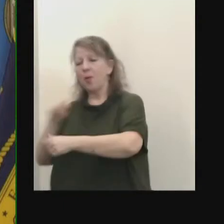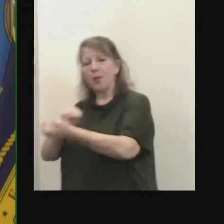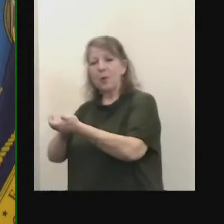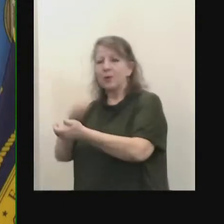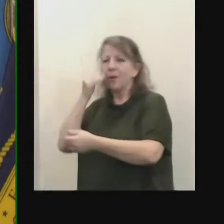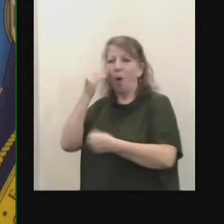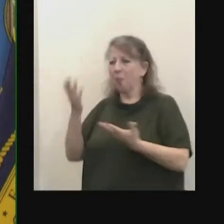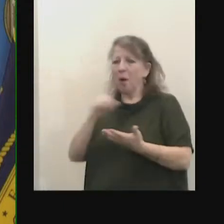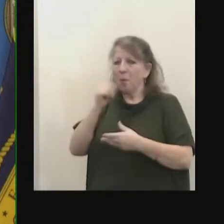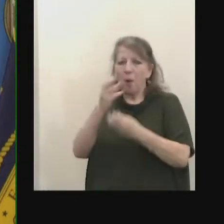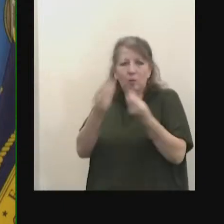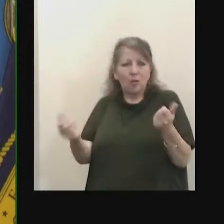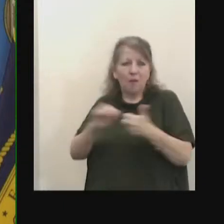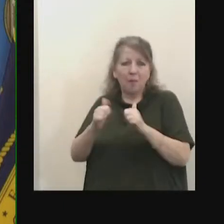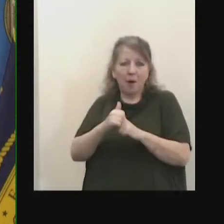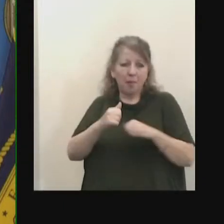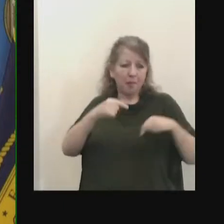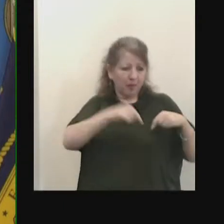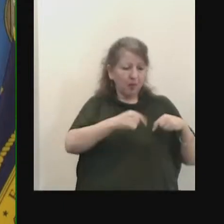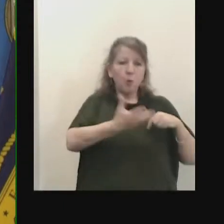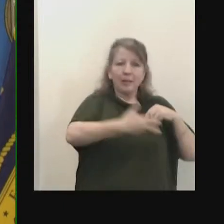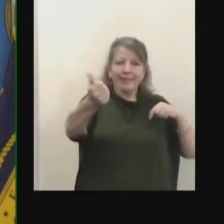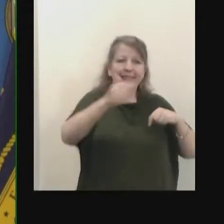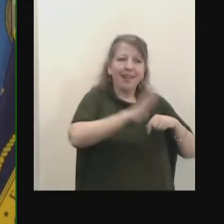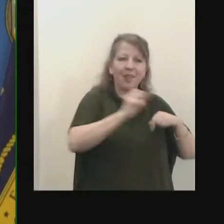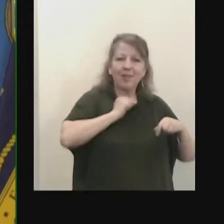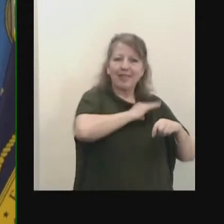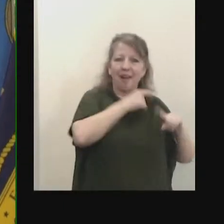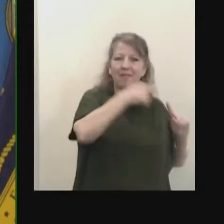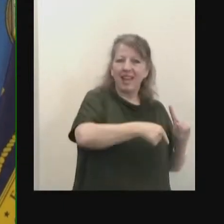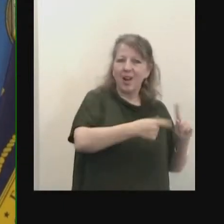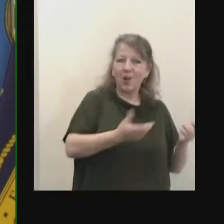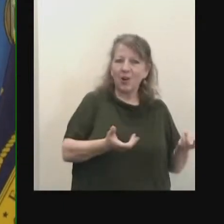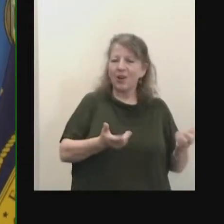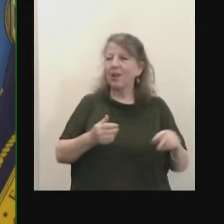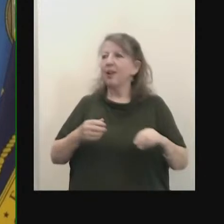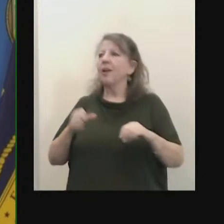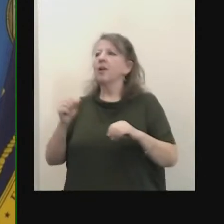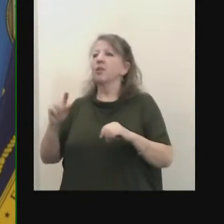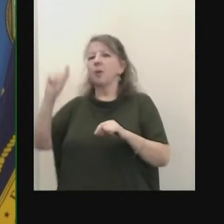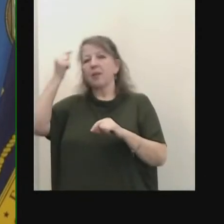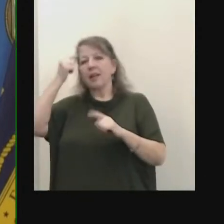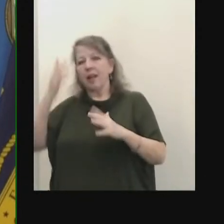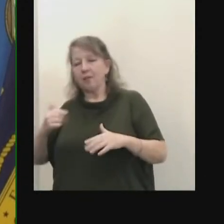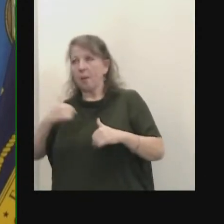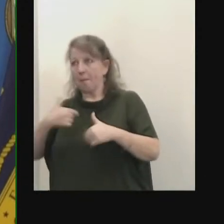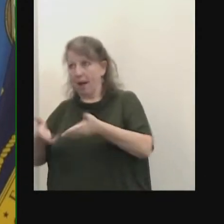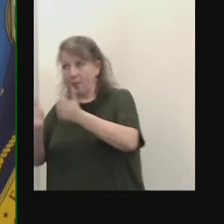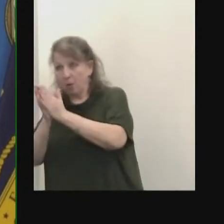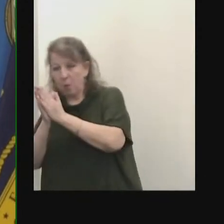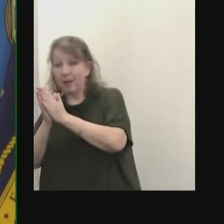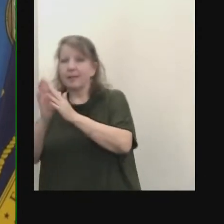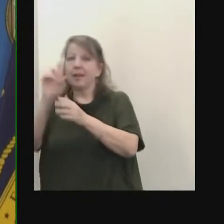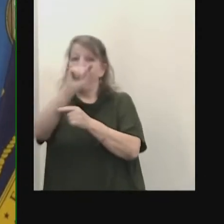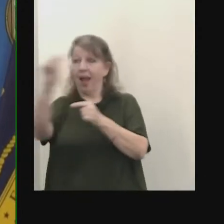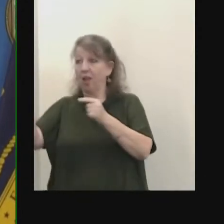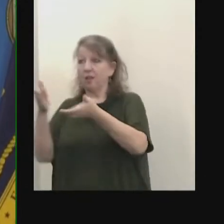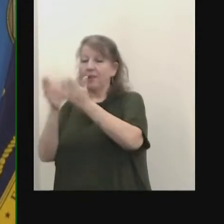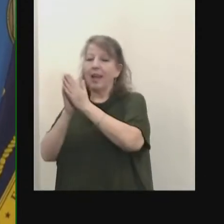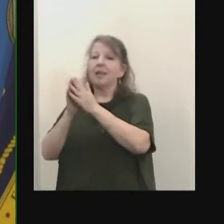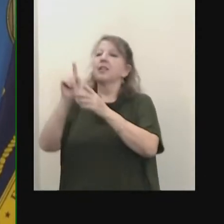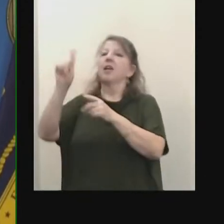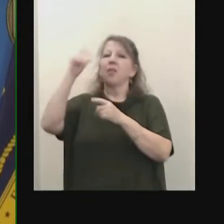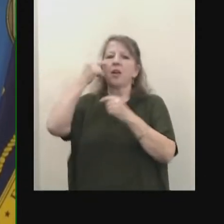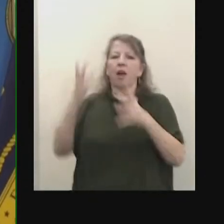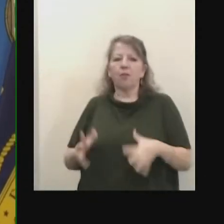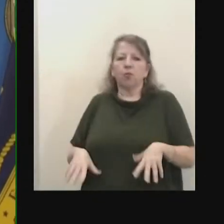much chaos in the other facilities. So the governor's, based on my requests and others, is taking action. The biggest thing